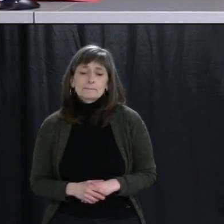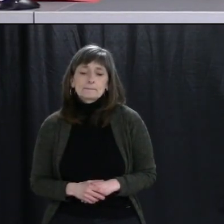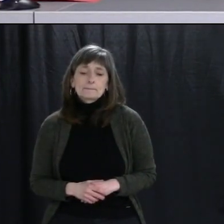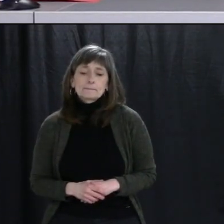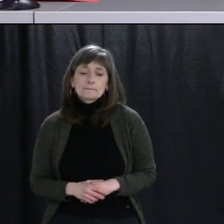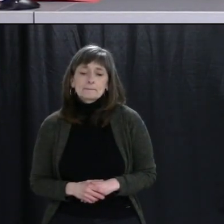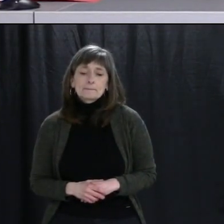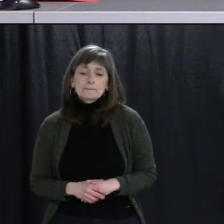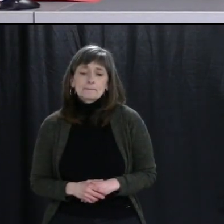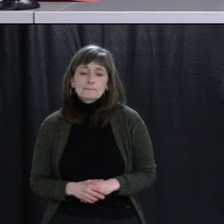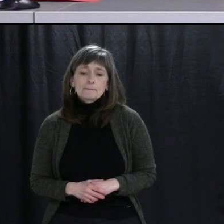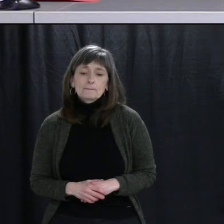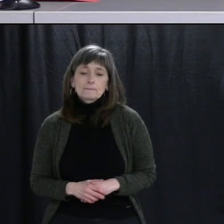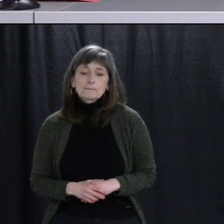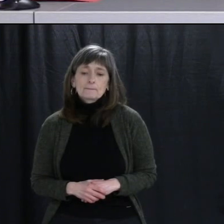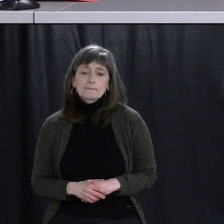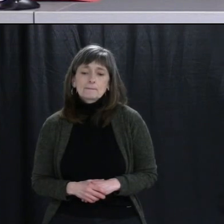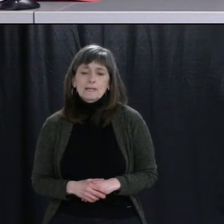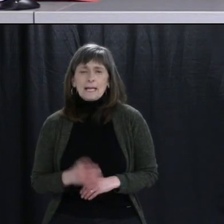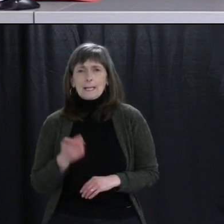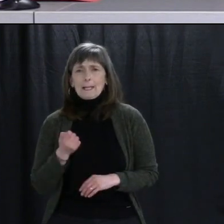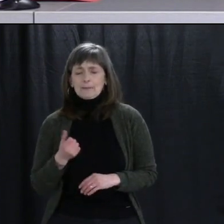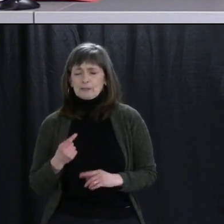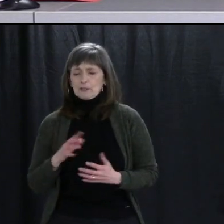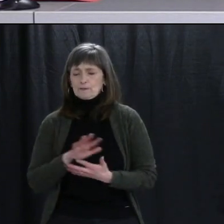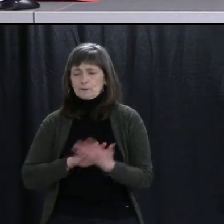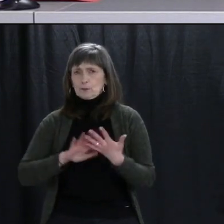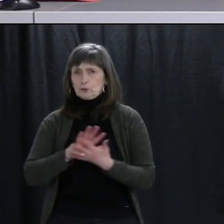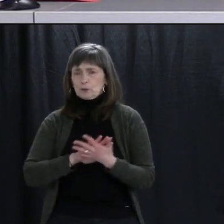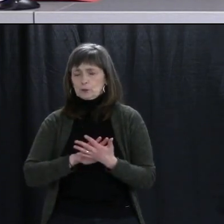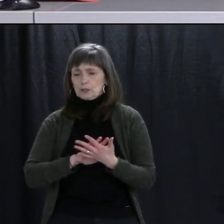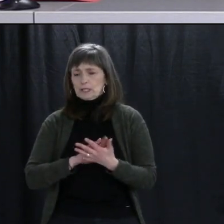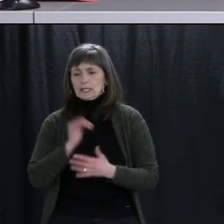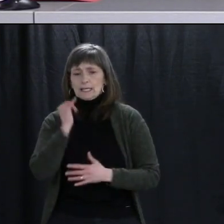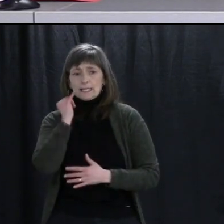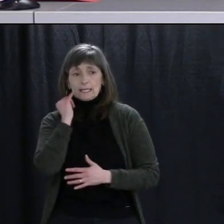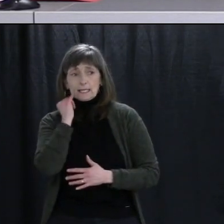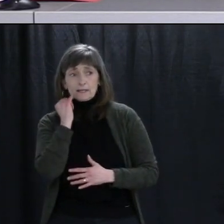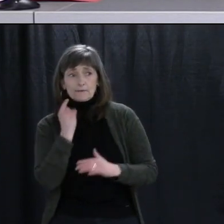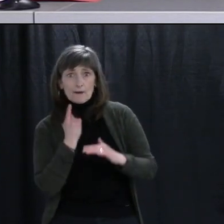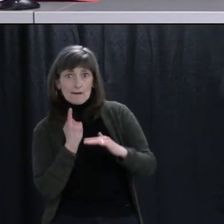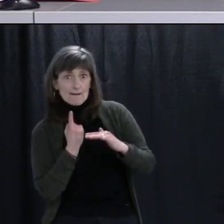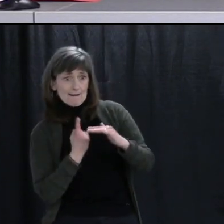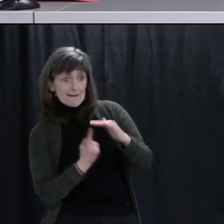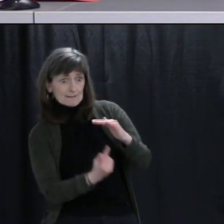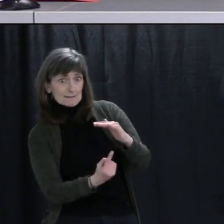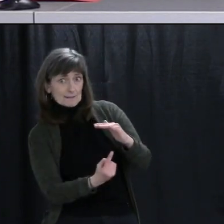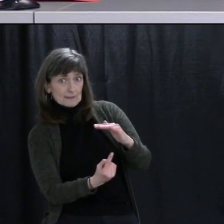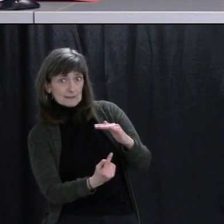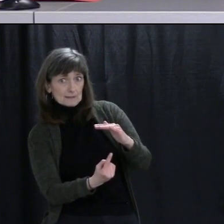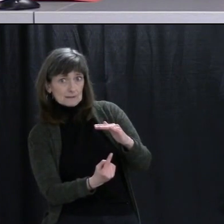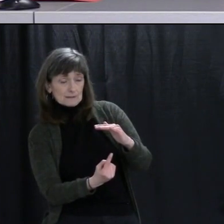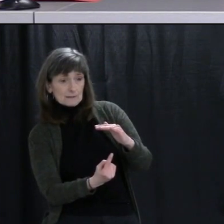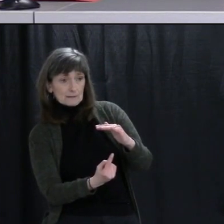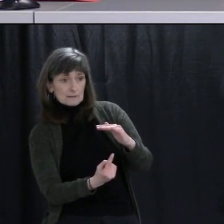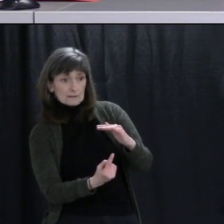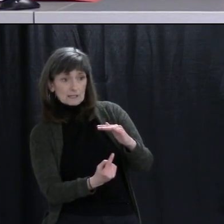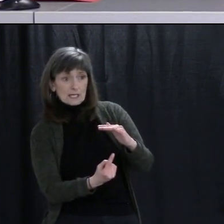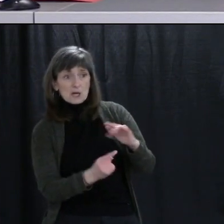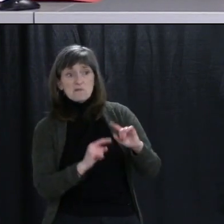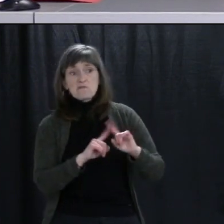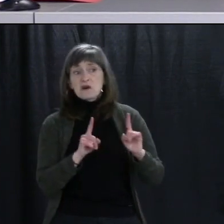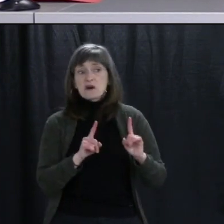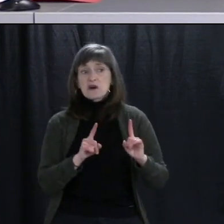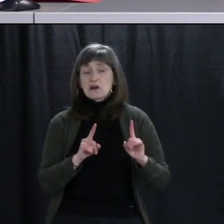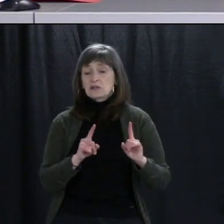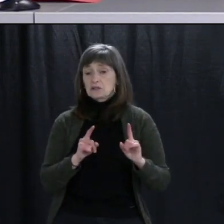We've heard conflicting information about whether or not it's okay if you're not in isolation to go out for a drive to have a little bit of a change of scenery.